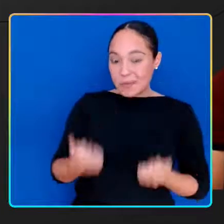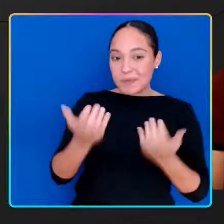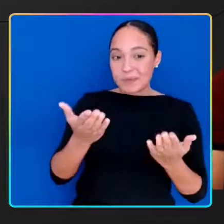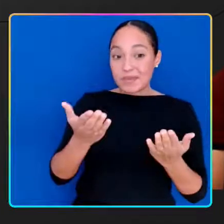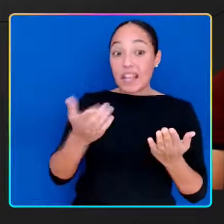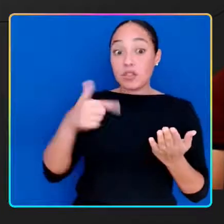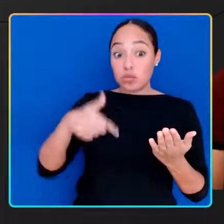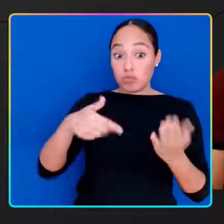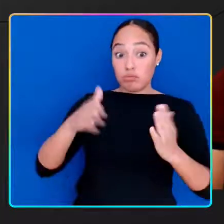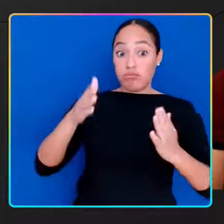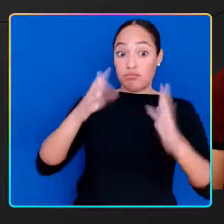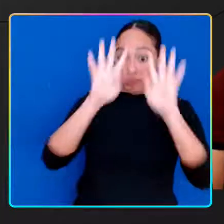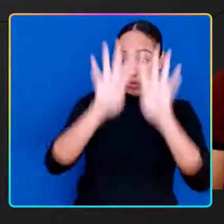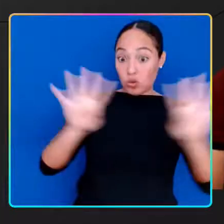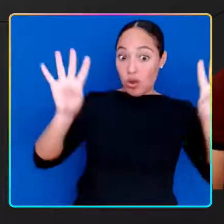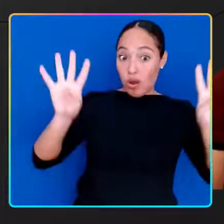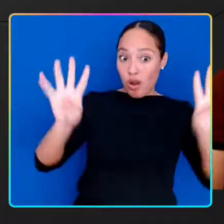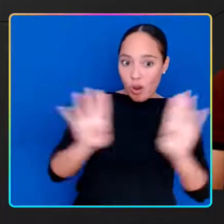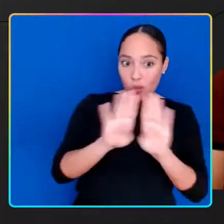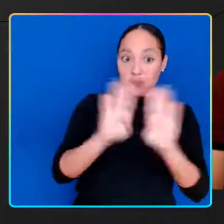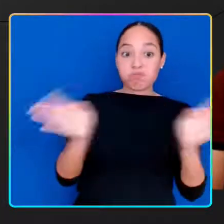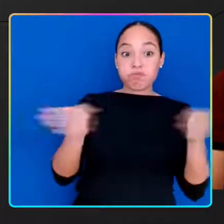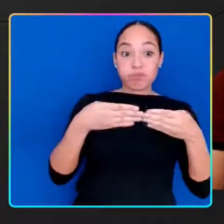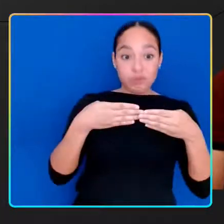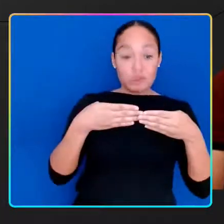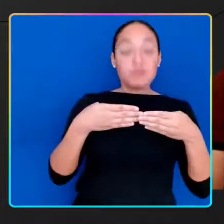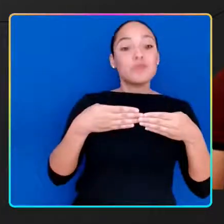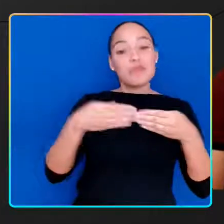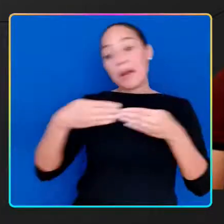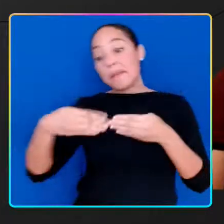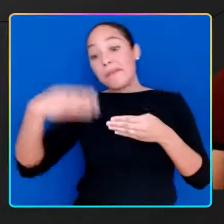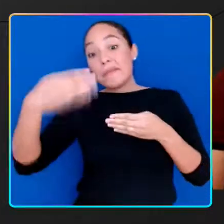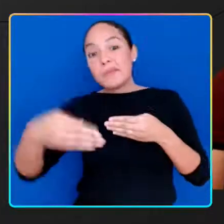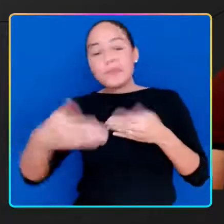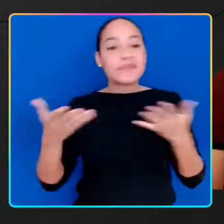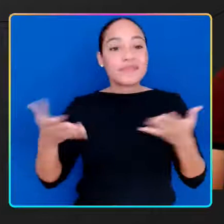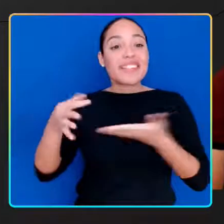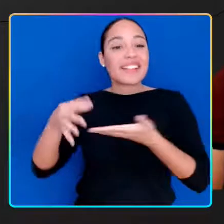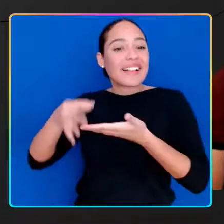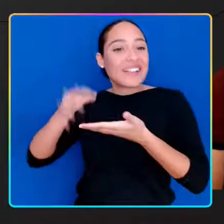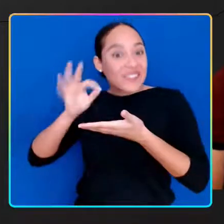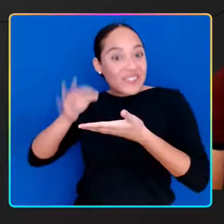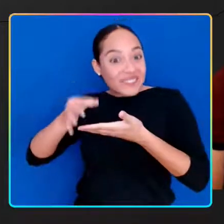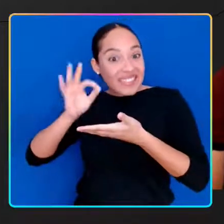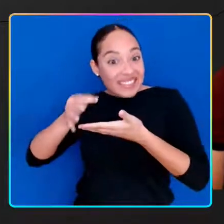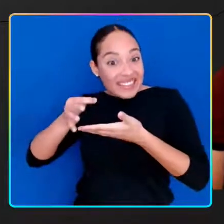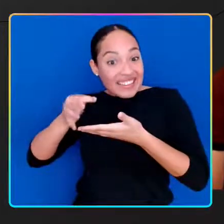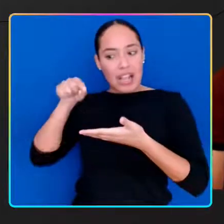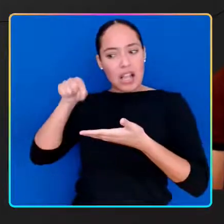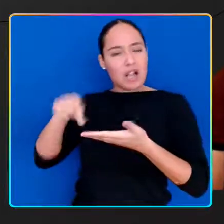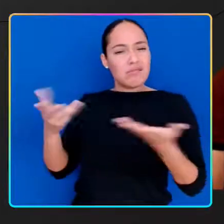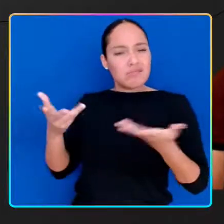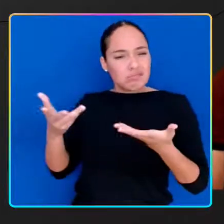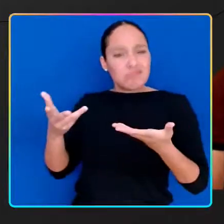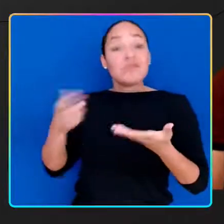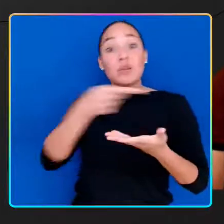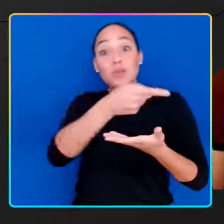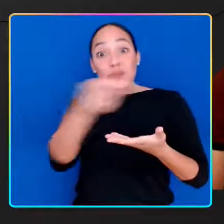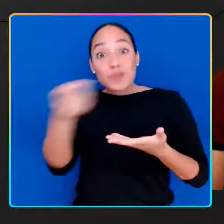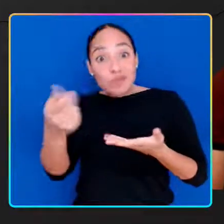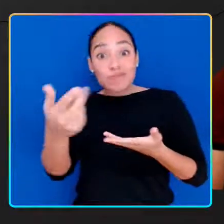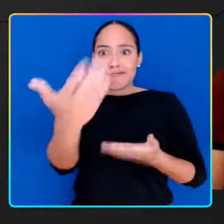something called the A Bit of AI Cafe. It's a friendly meeting where you can meet us and our amazing